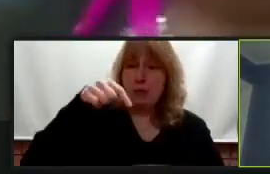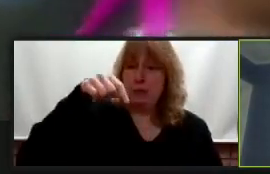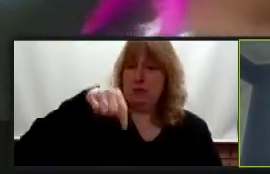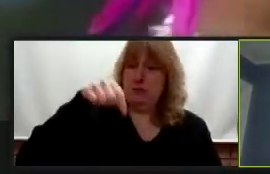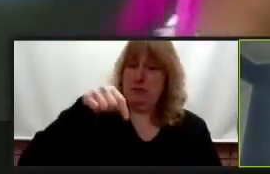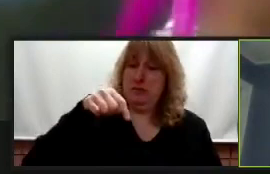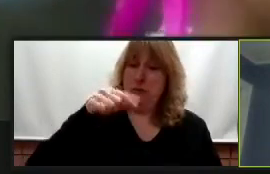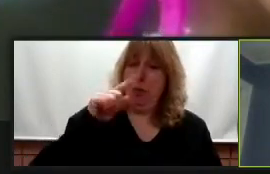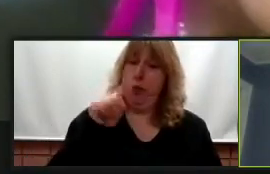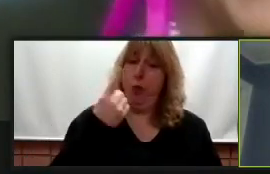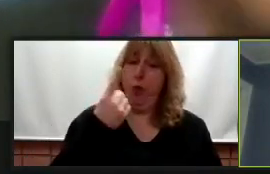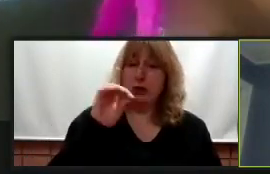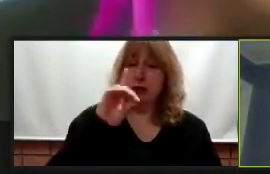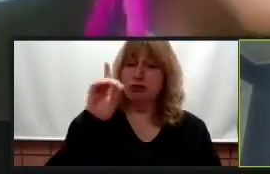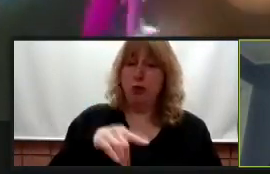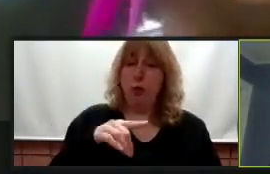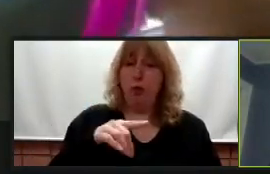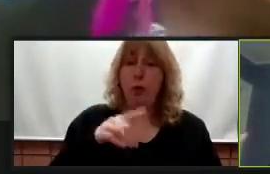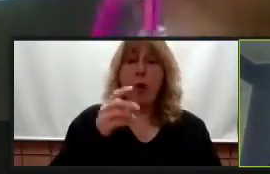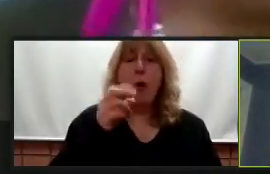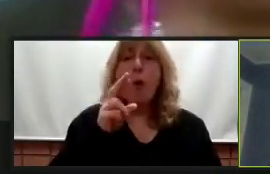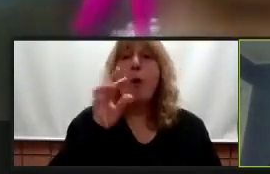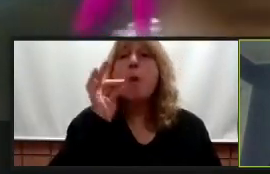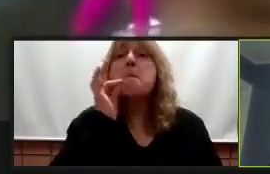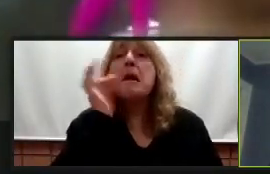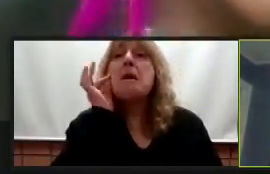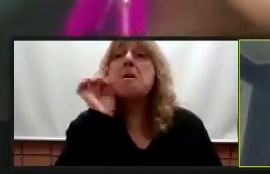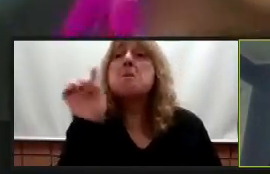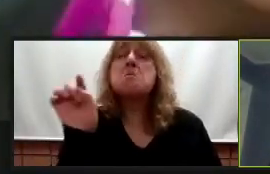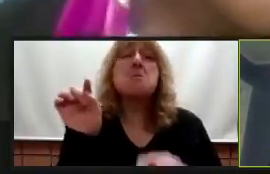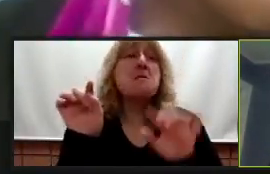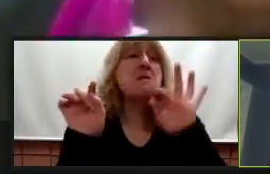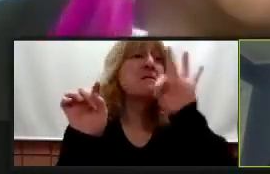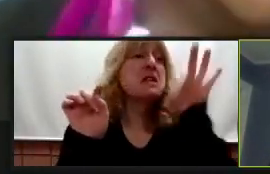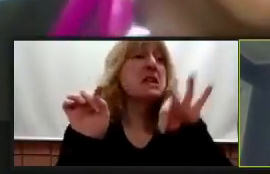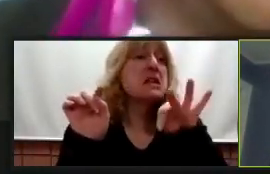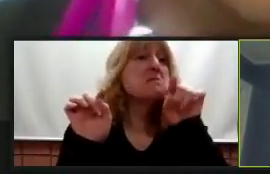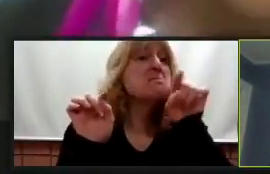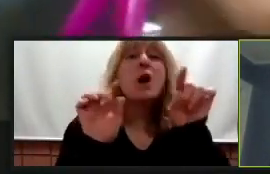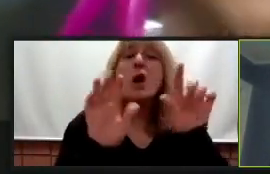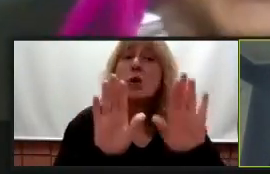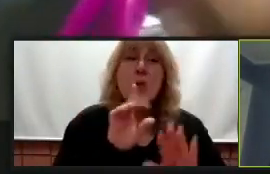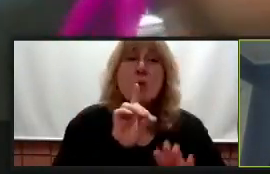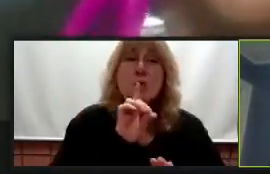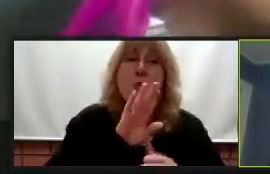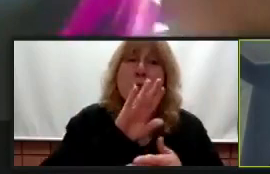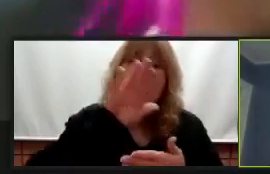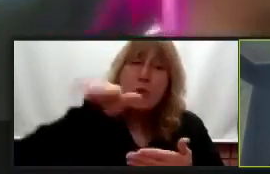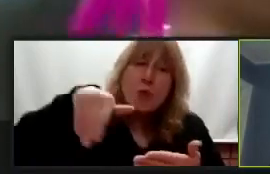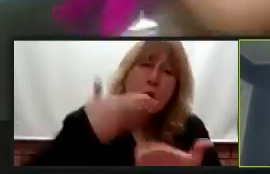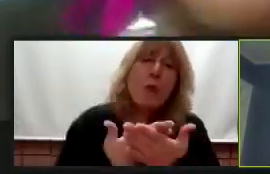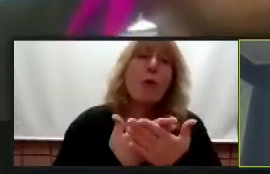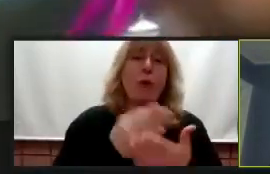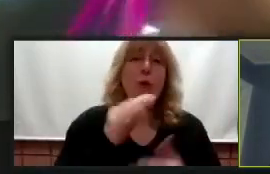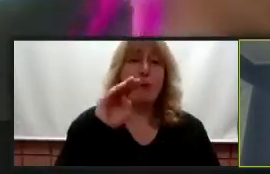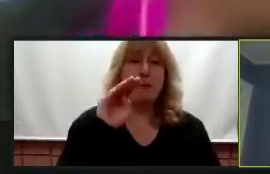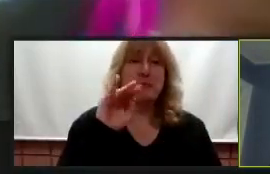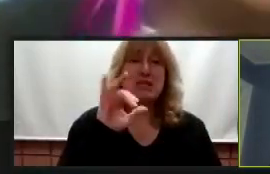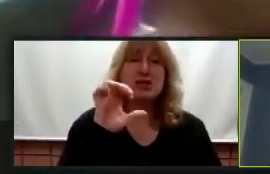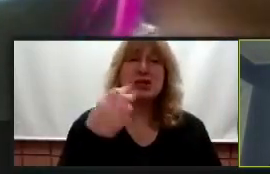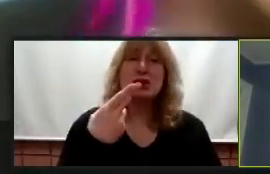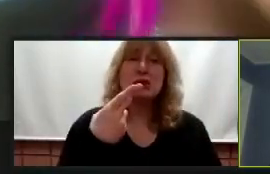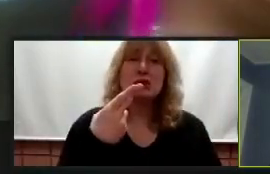This is not about Pontiac or Flint. This is about the entire state of Michigan. It doesn't matter